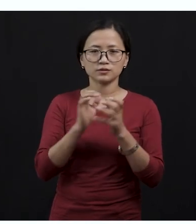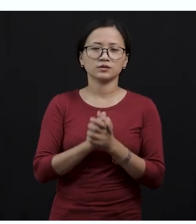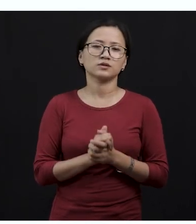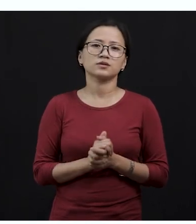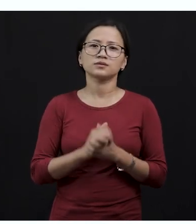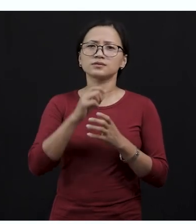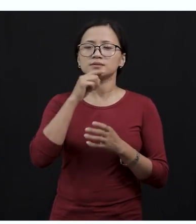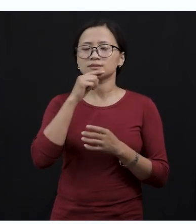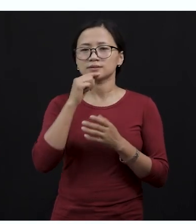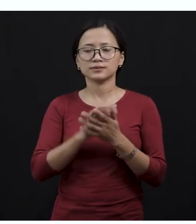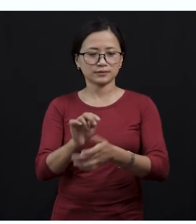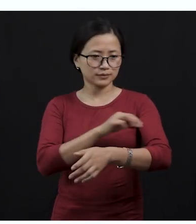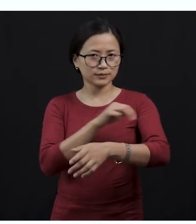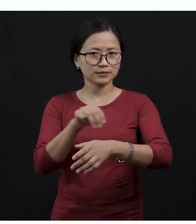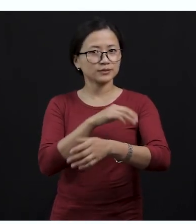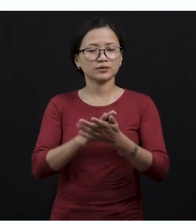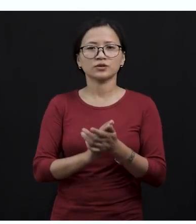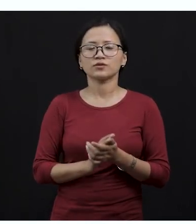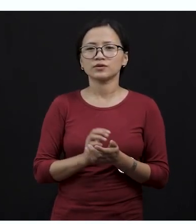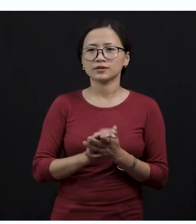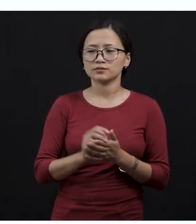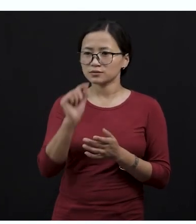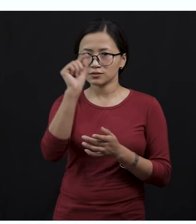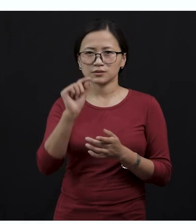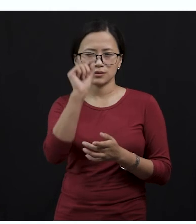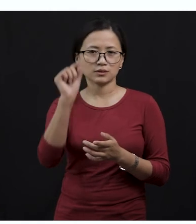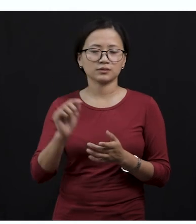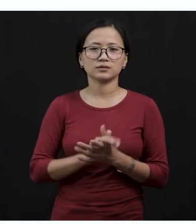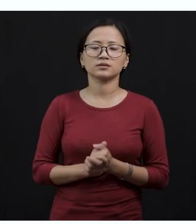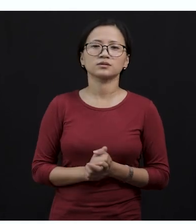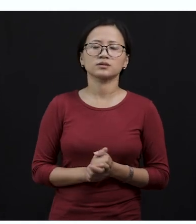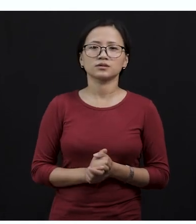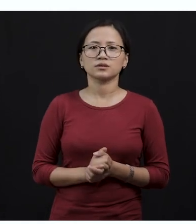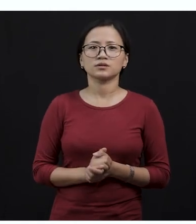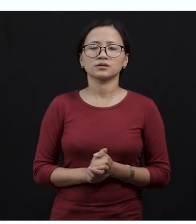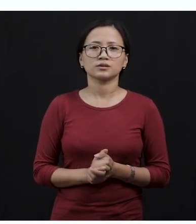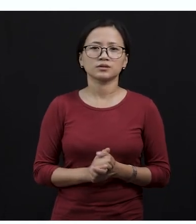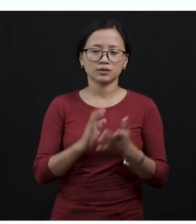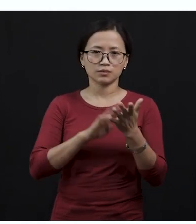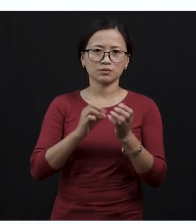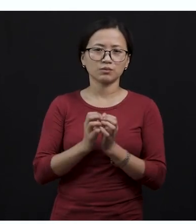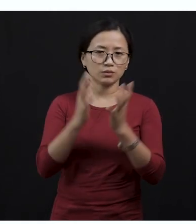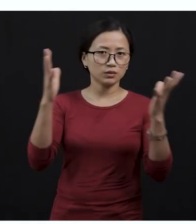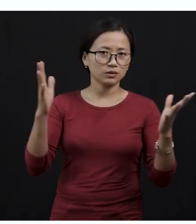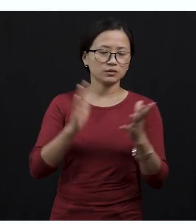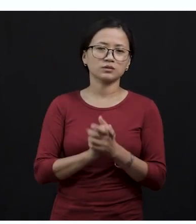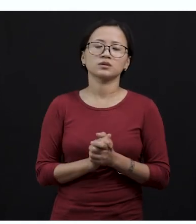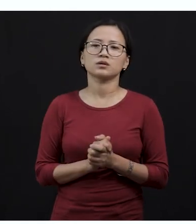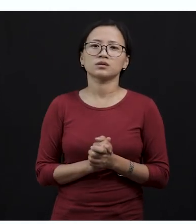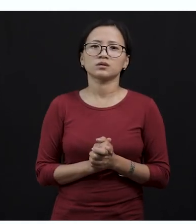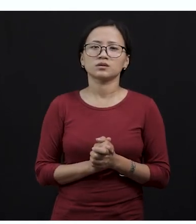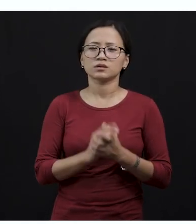microscope. Then we have a multicellular organism made up of more than one